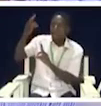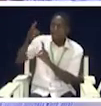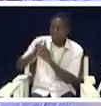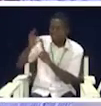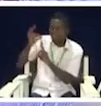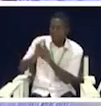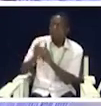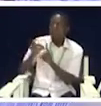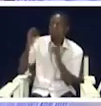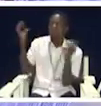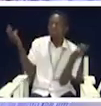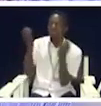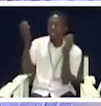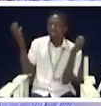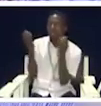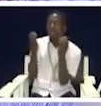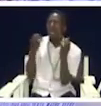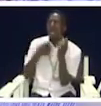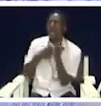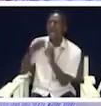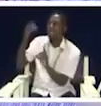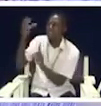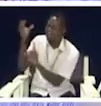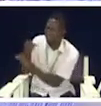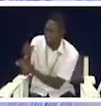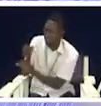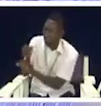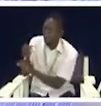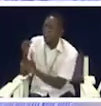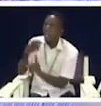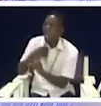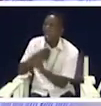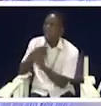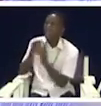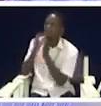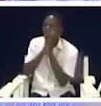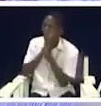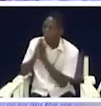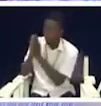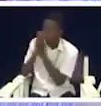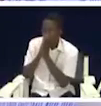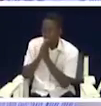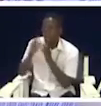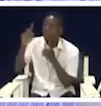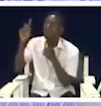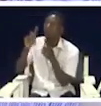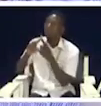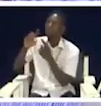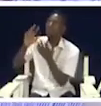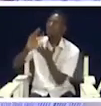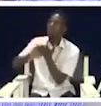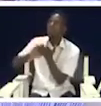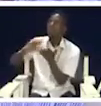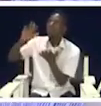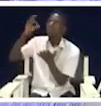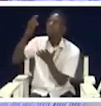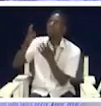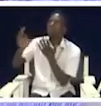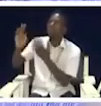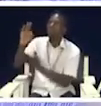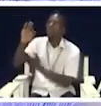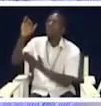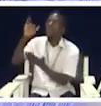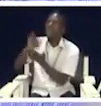us. I keyed into those prophecies and I began to pray. And to the glory of God, that